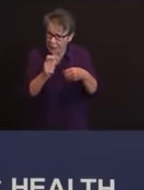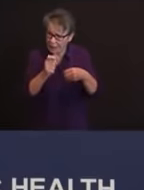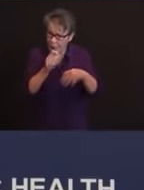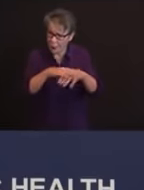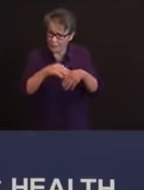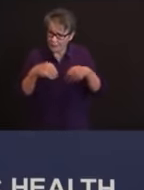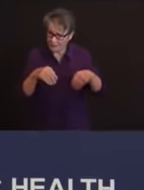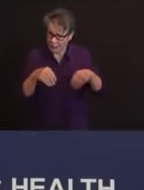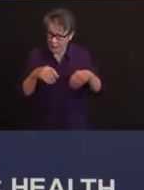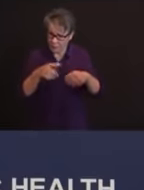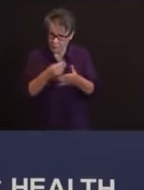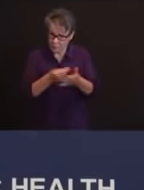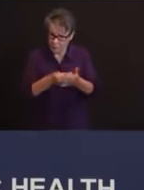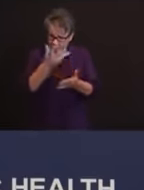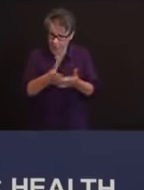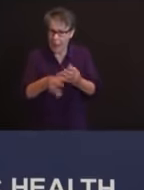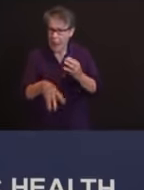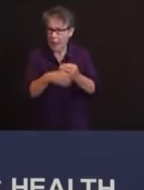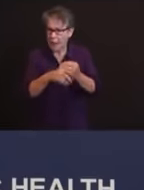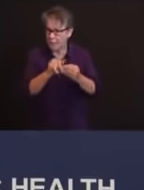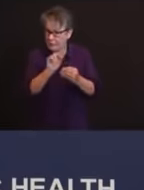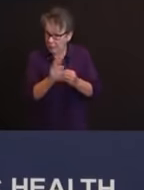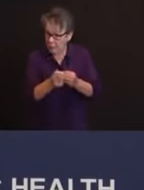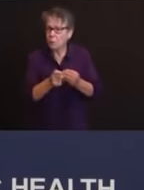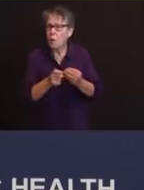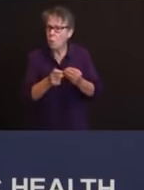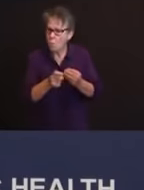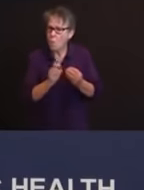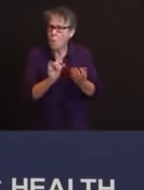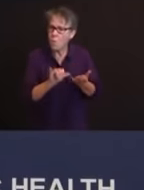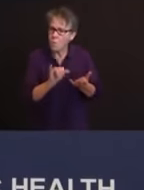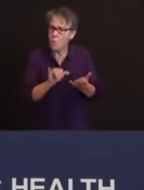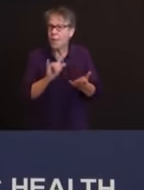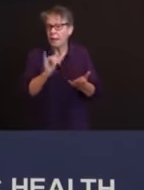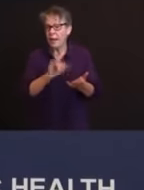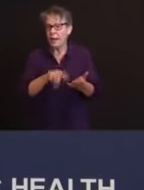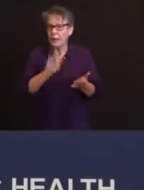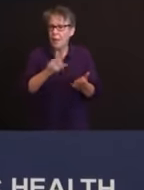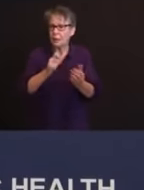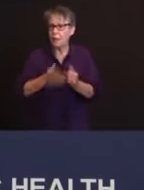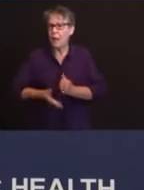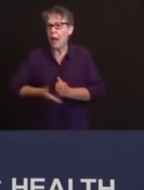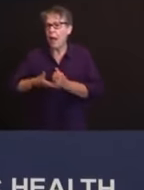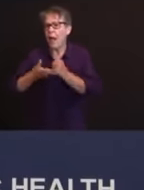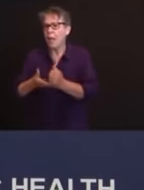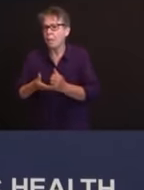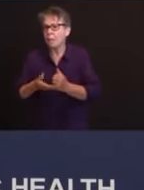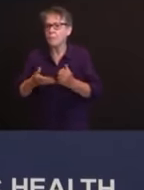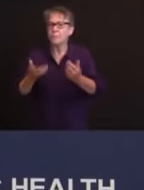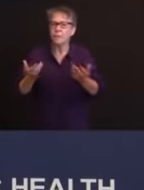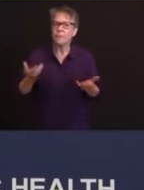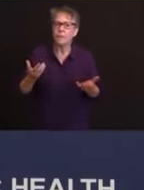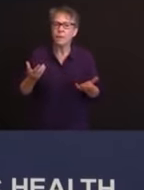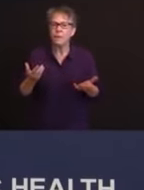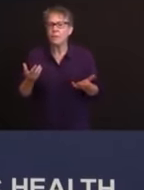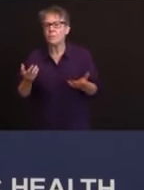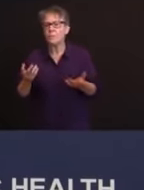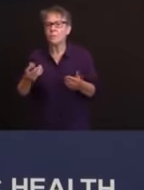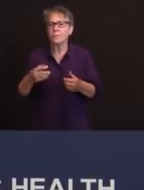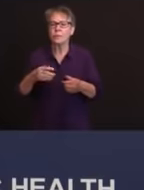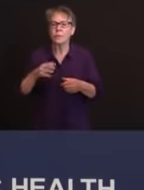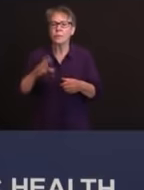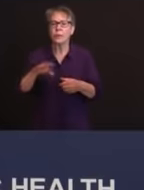this addressing the injustices that the war on drugs caused, we are all in for. Whatever